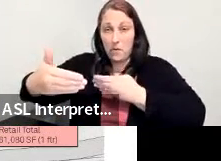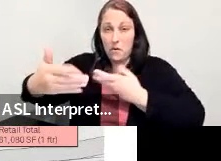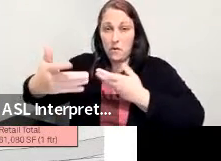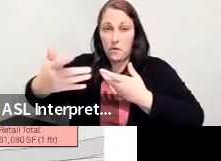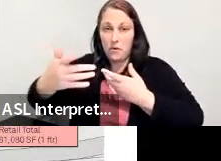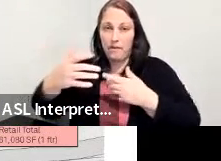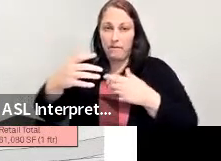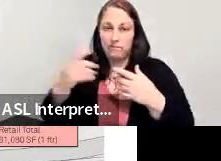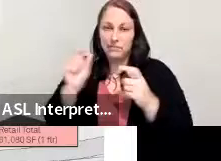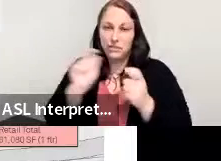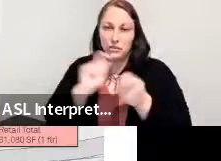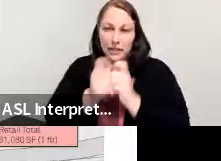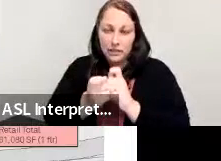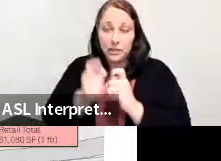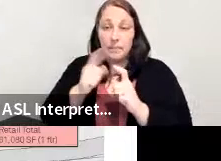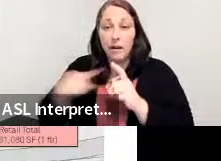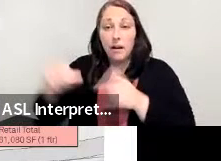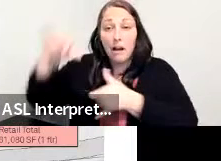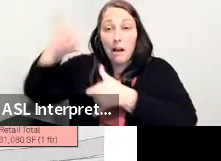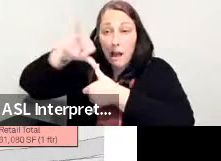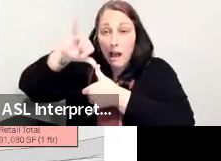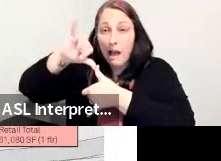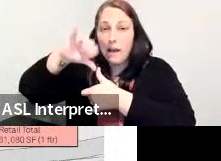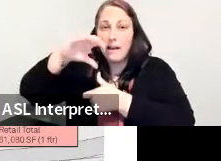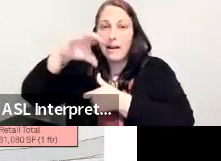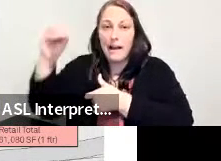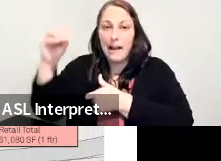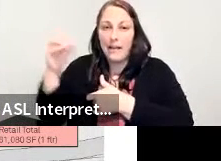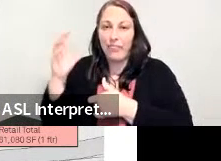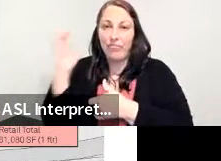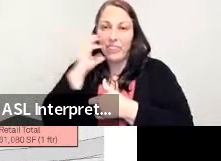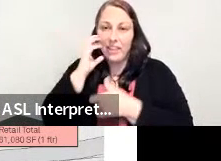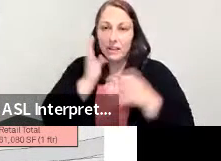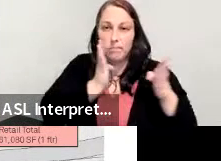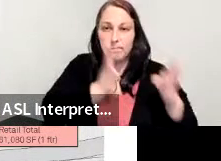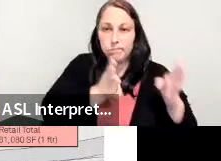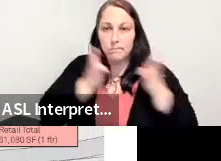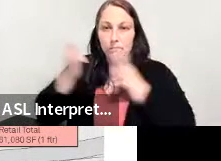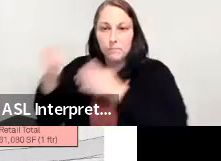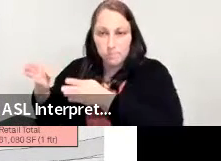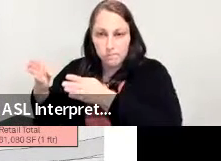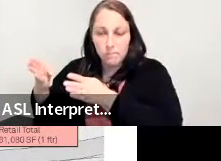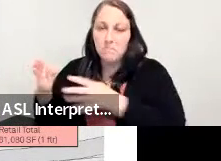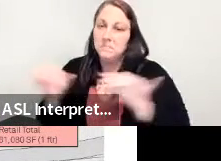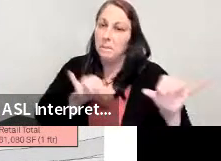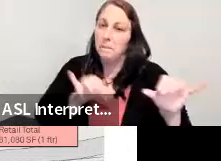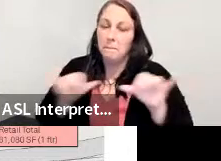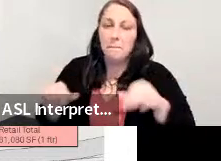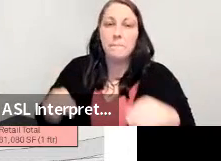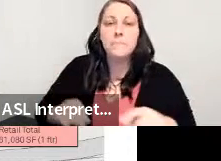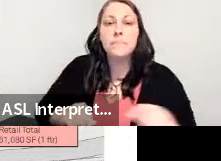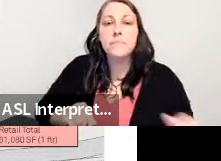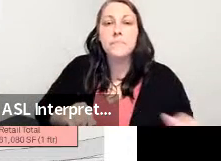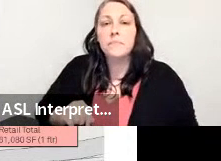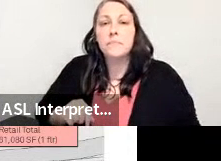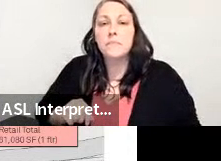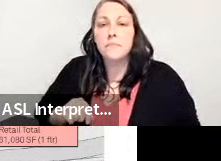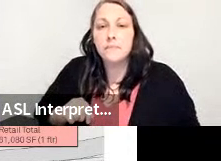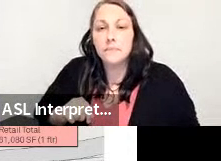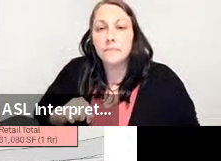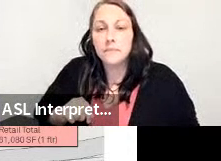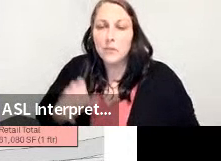So the changes in that, and maybe we can bring that up at the end and talk more to it in detail. We don't have it as part of this, but I think we have it on